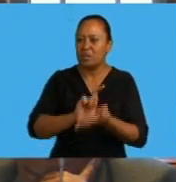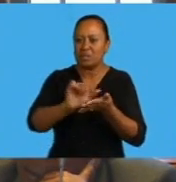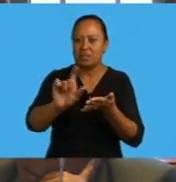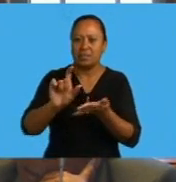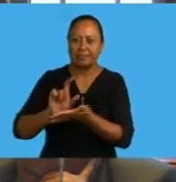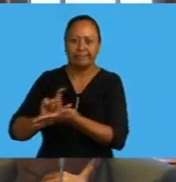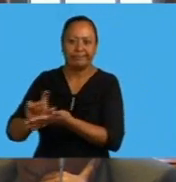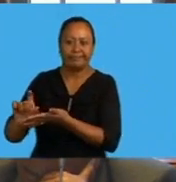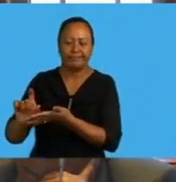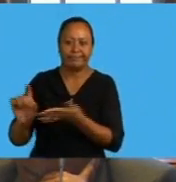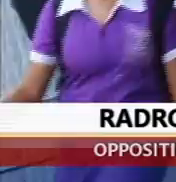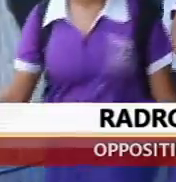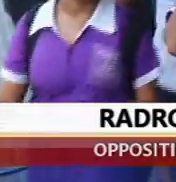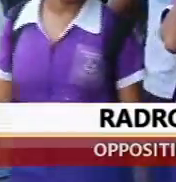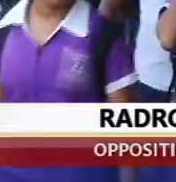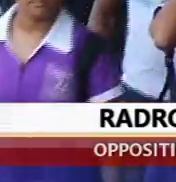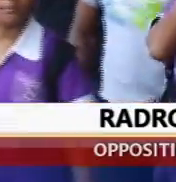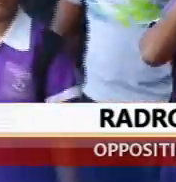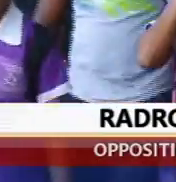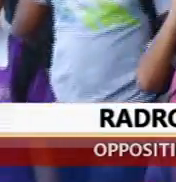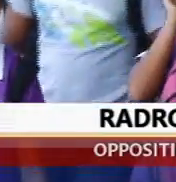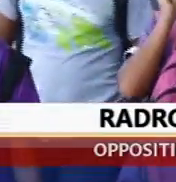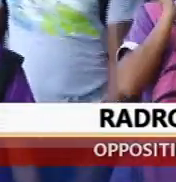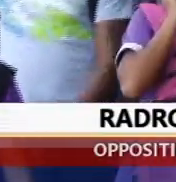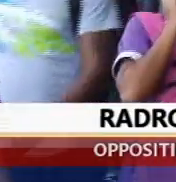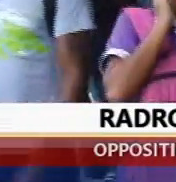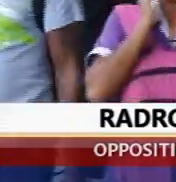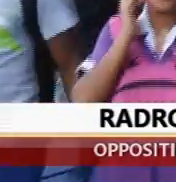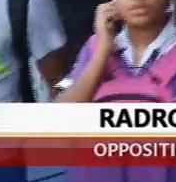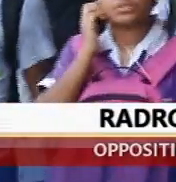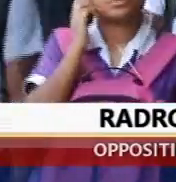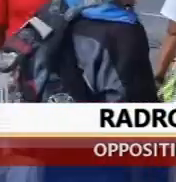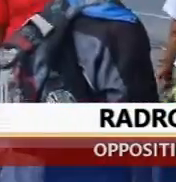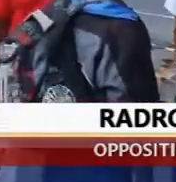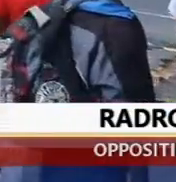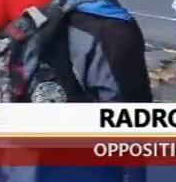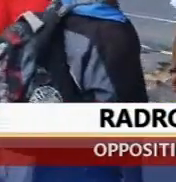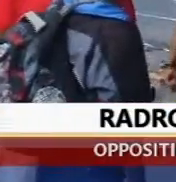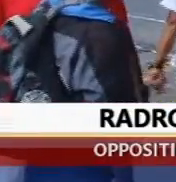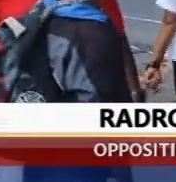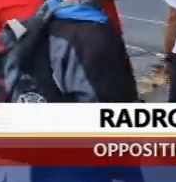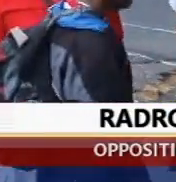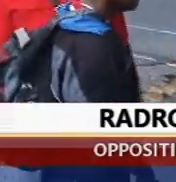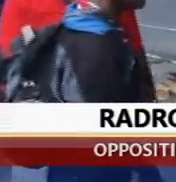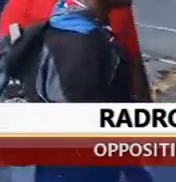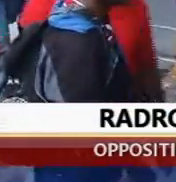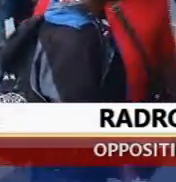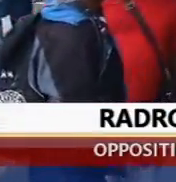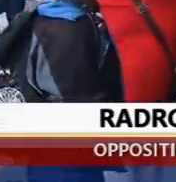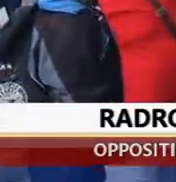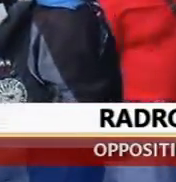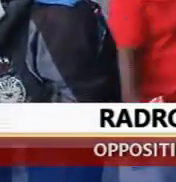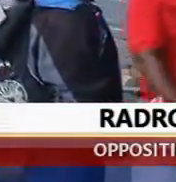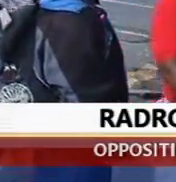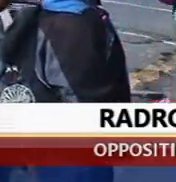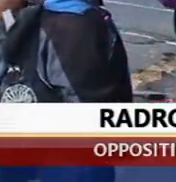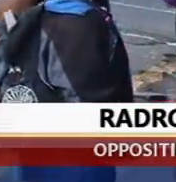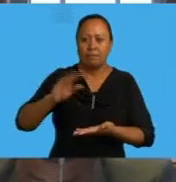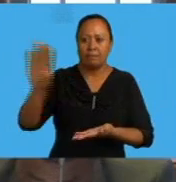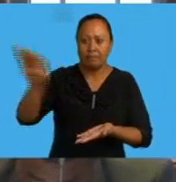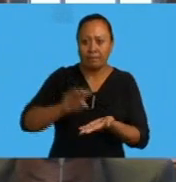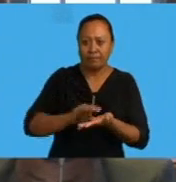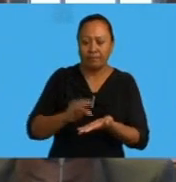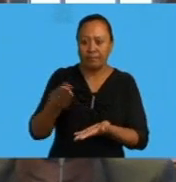in actual revenue collection. And while he applauded the salary increase for civil servants, he questioned recent administrative